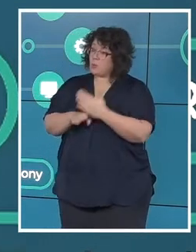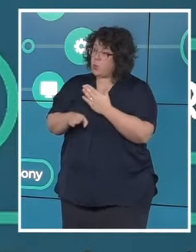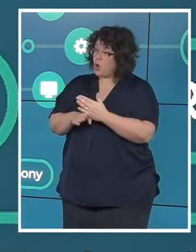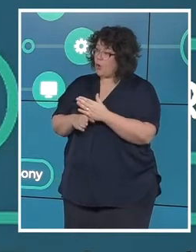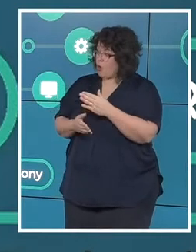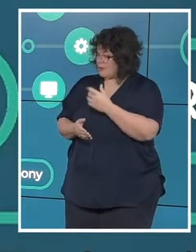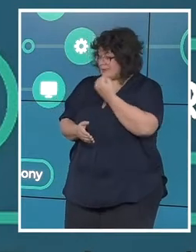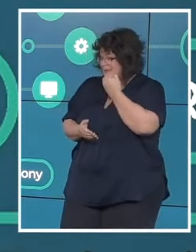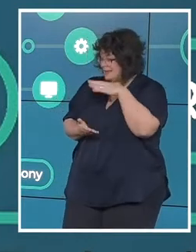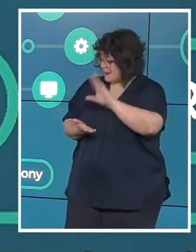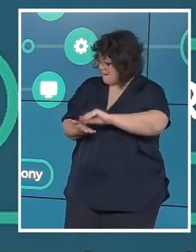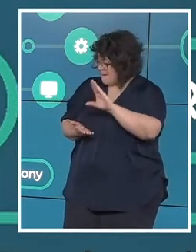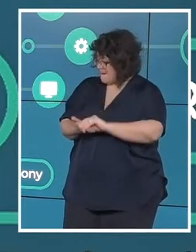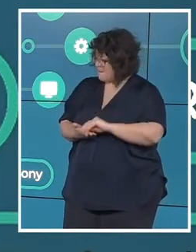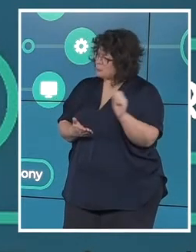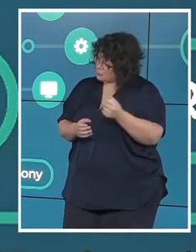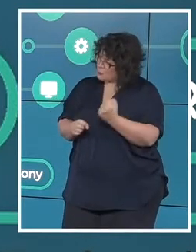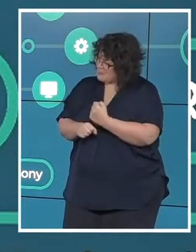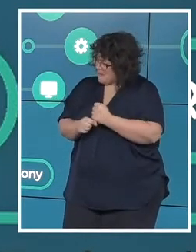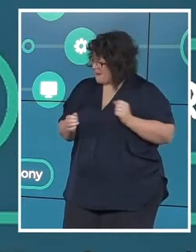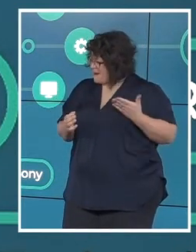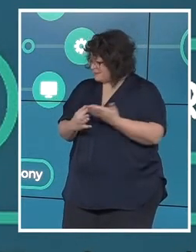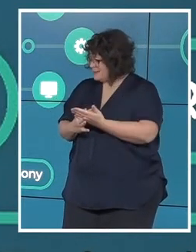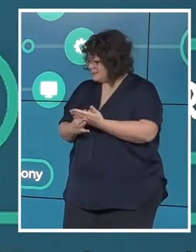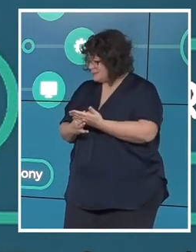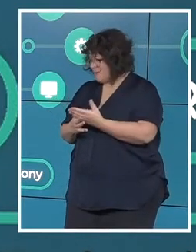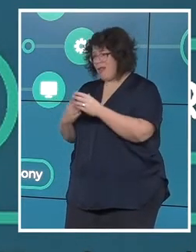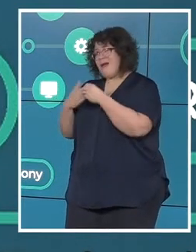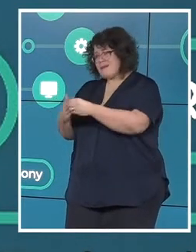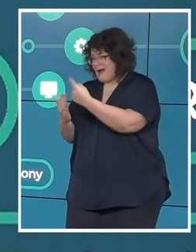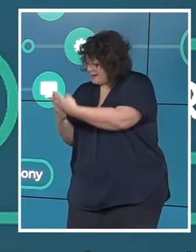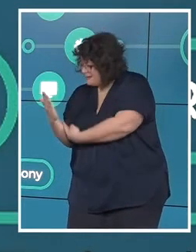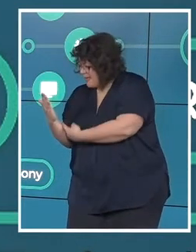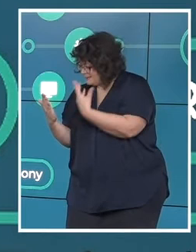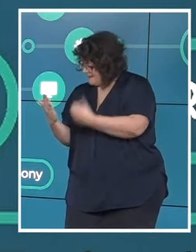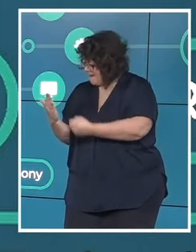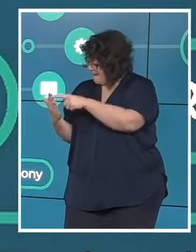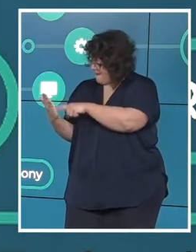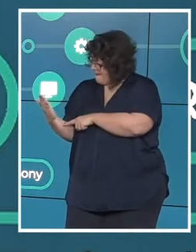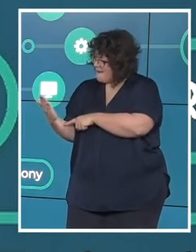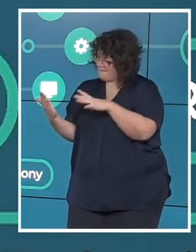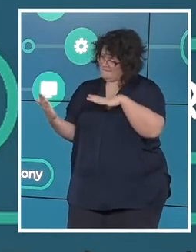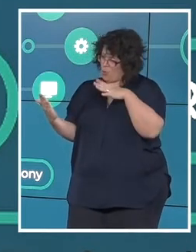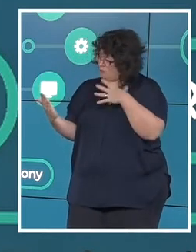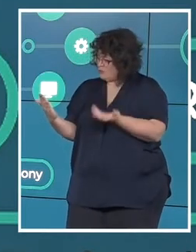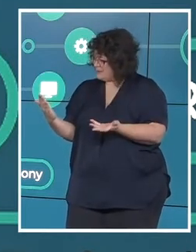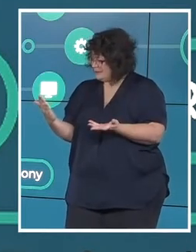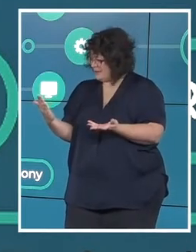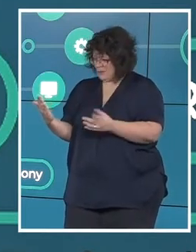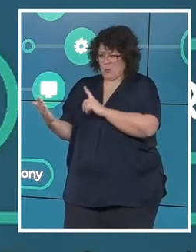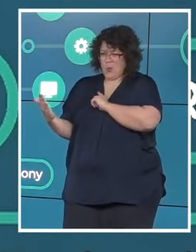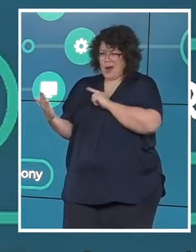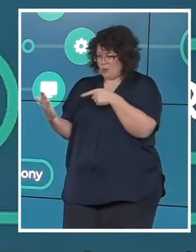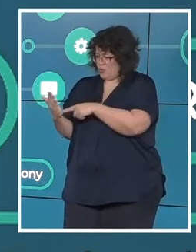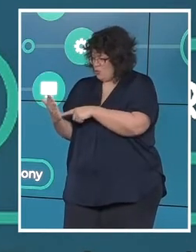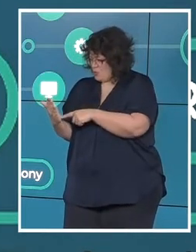accessible apps already exist. Why not reach out to one of these largest communities? Over 60 million